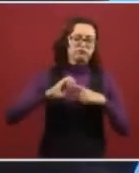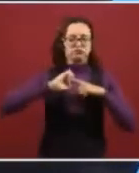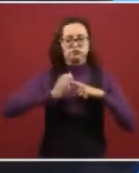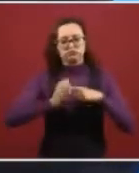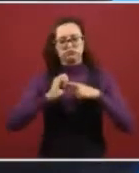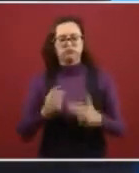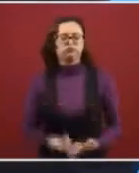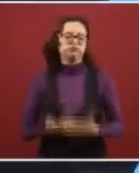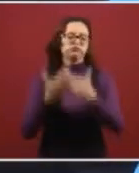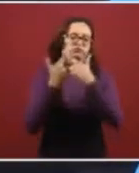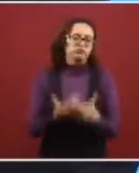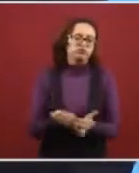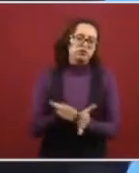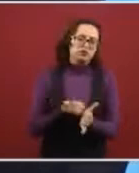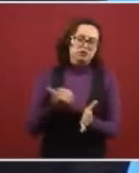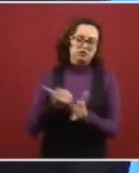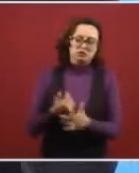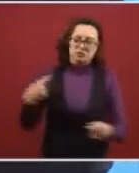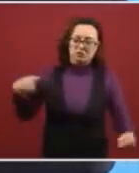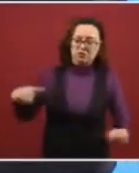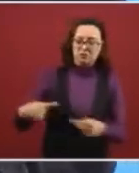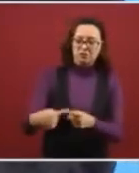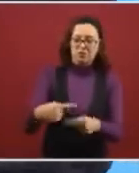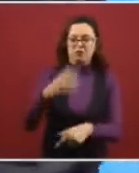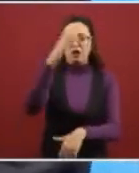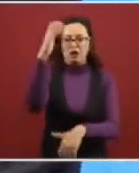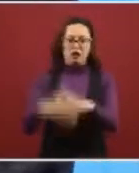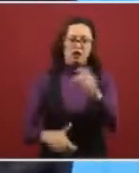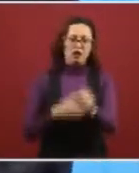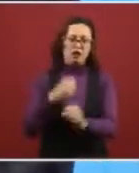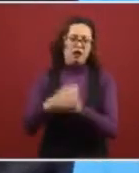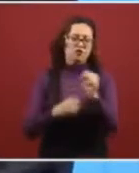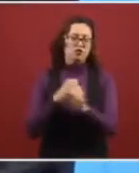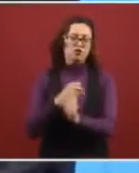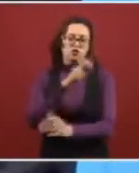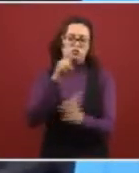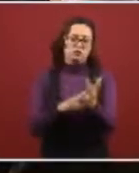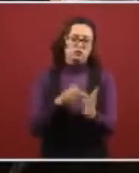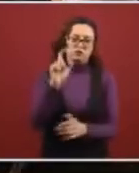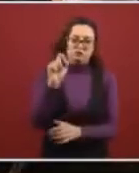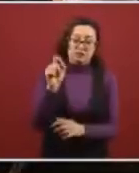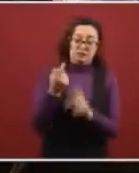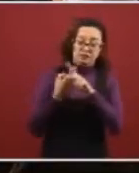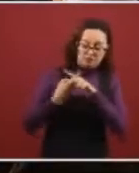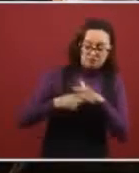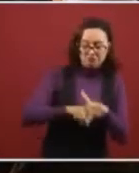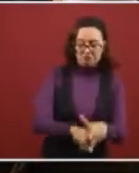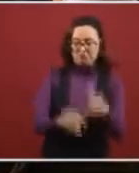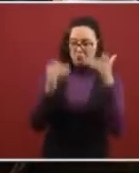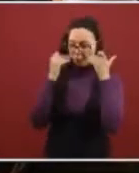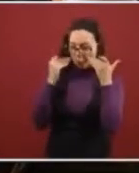growth of rice, beans, and corn by the end of this year and the beginning of